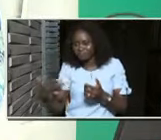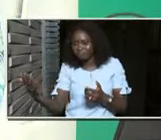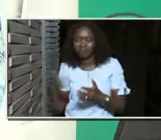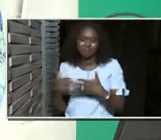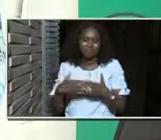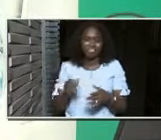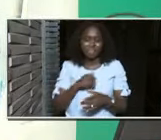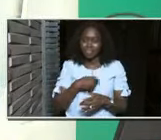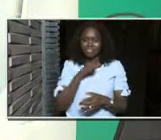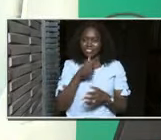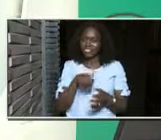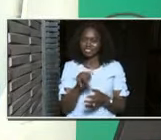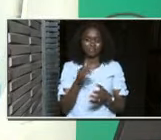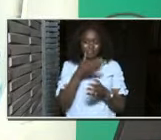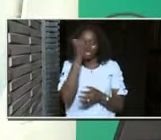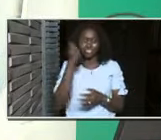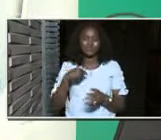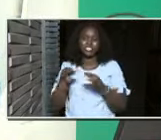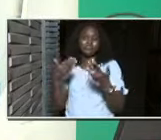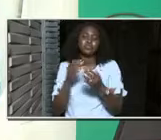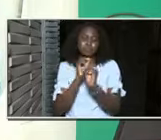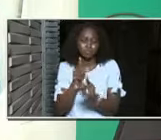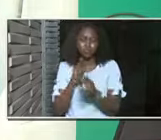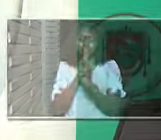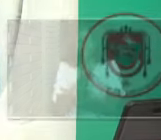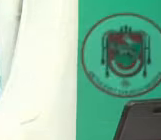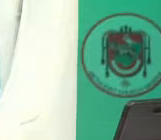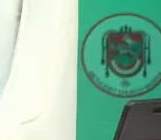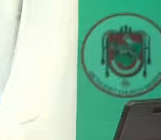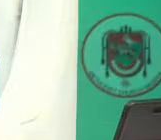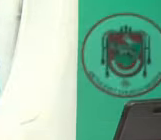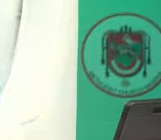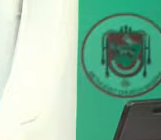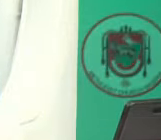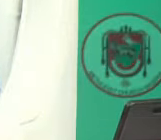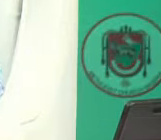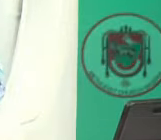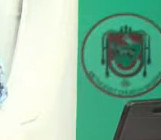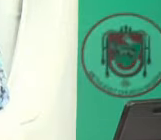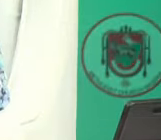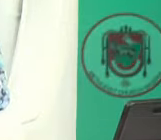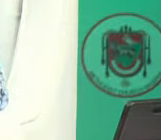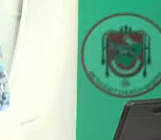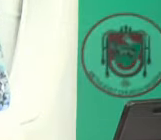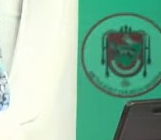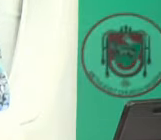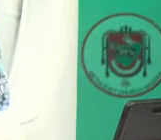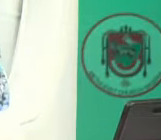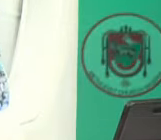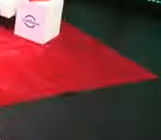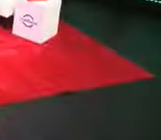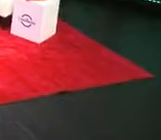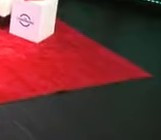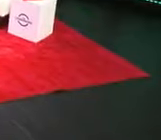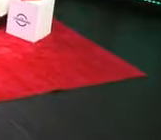I haven't forgotten. We will give you that opportunity to respond, I promise. Don't go away. Join us in a